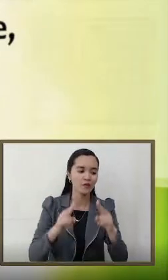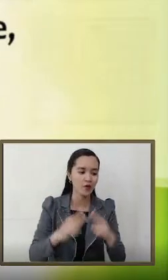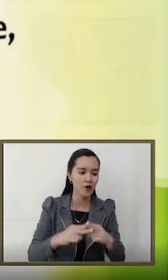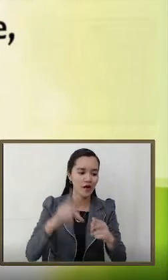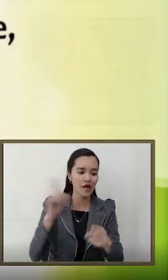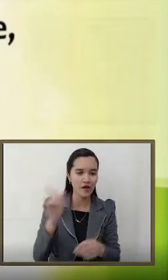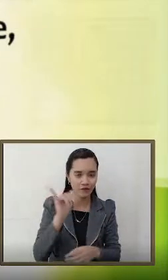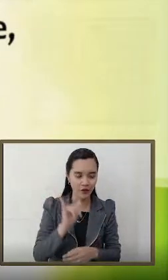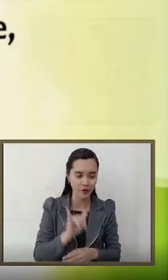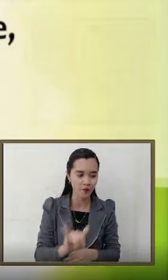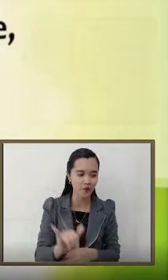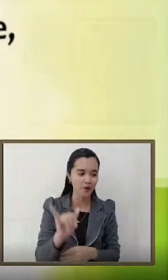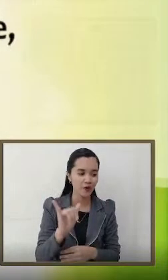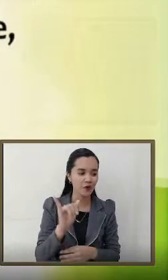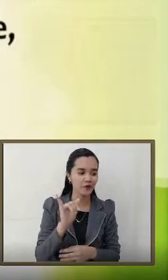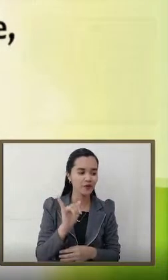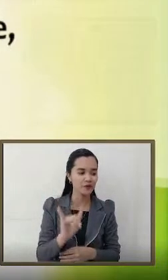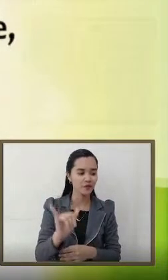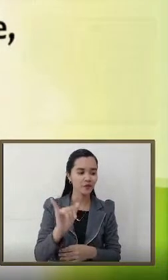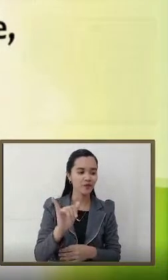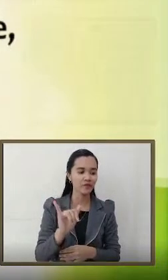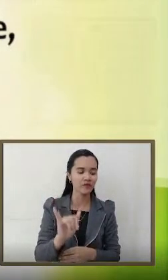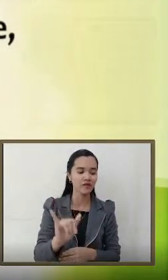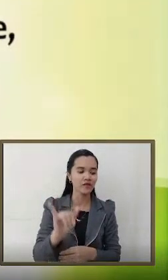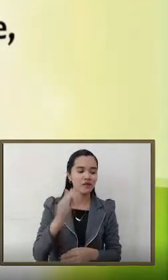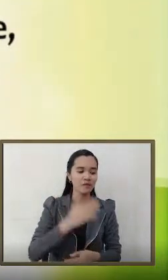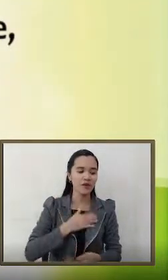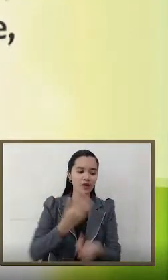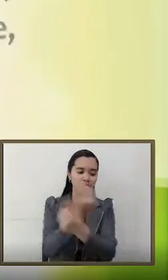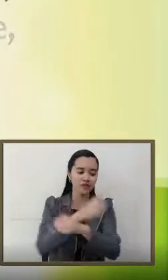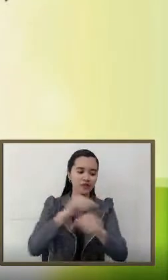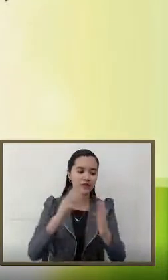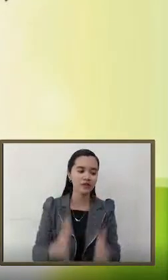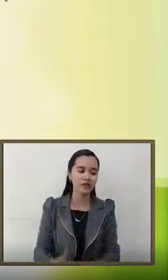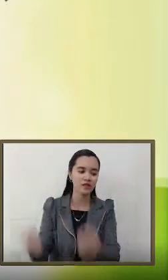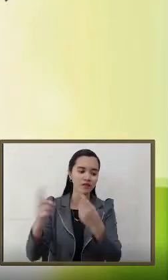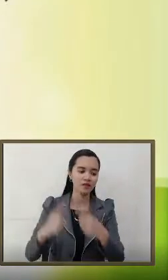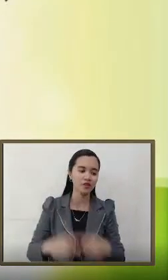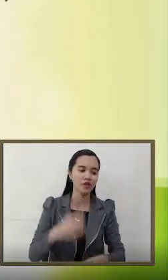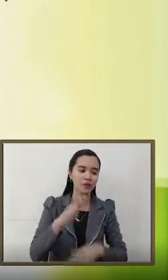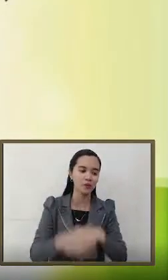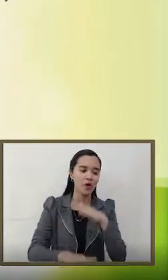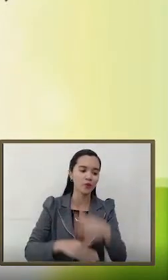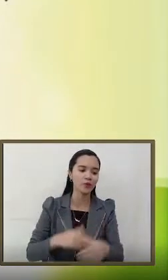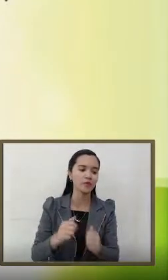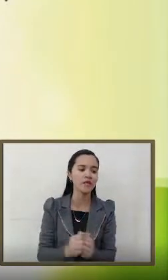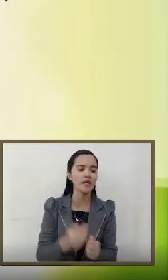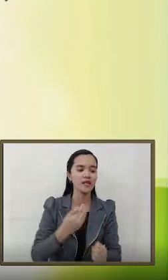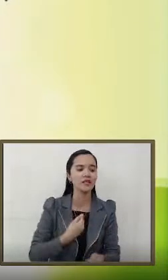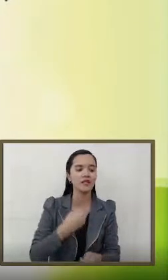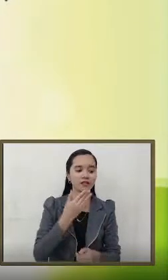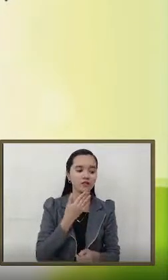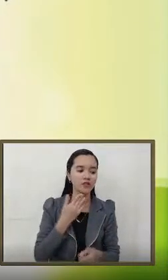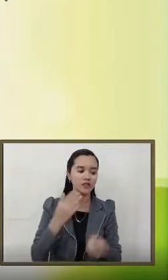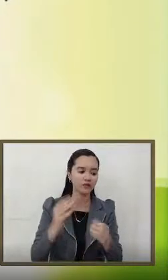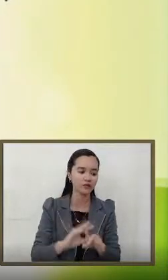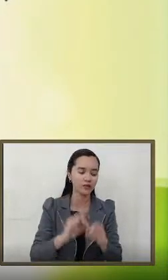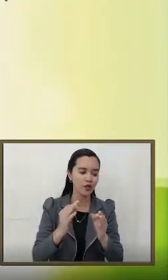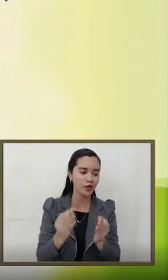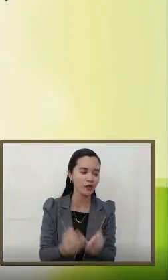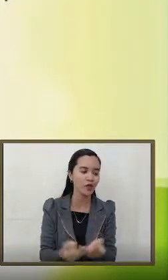home forevermore. On the second, the Savior comes and walks with me, and